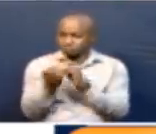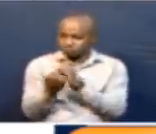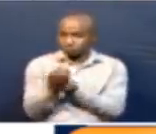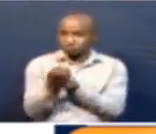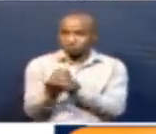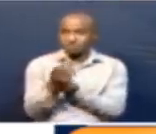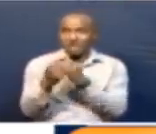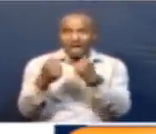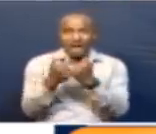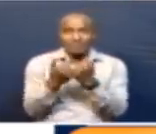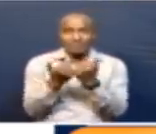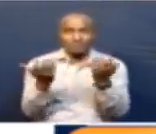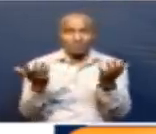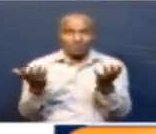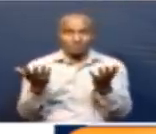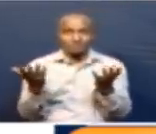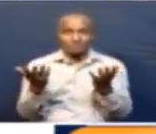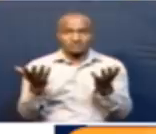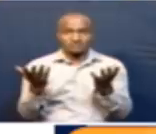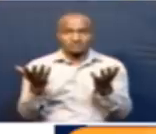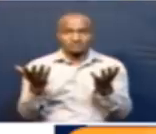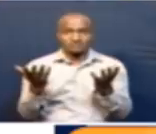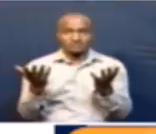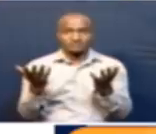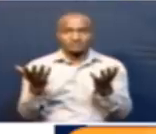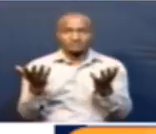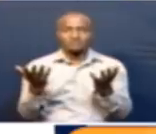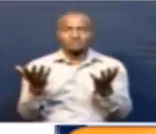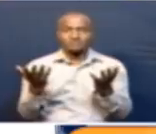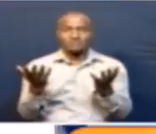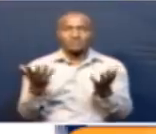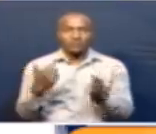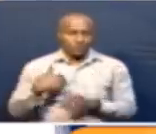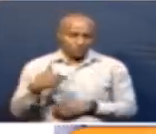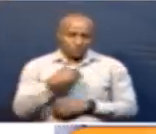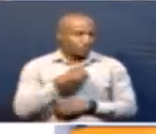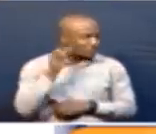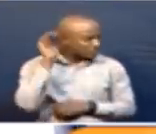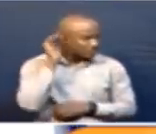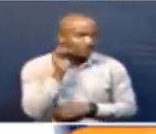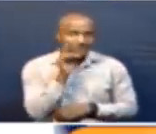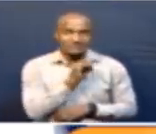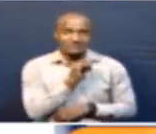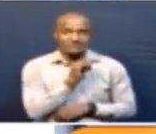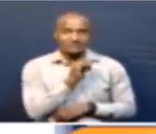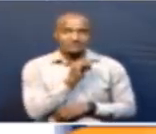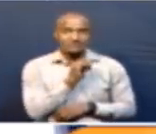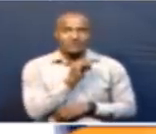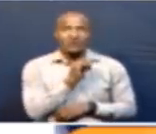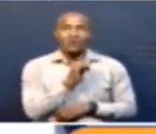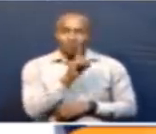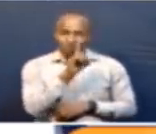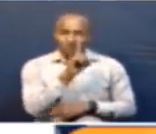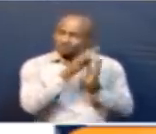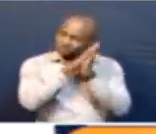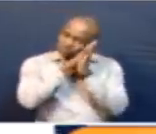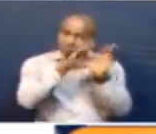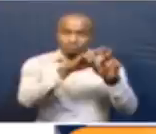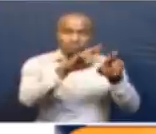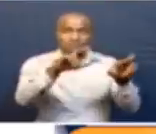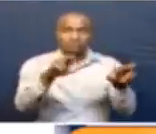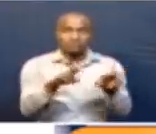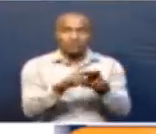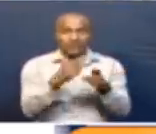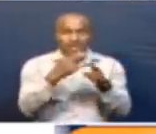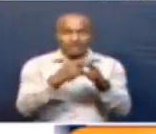scenario once again, Lillian, of what exactly transpired, we are made to understand that in one of the hostels, that's Mount